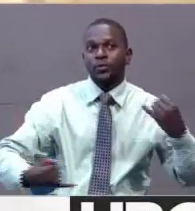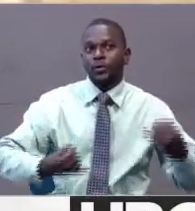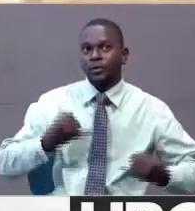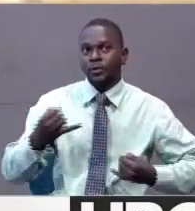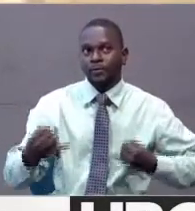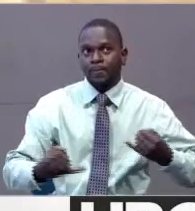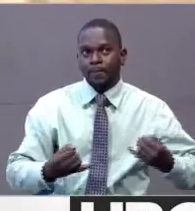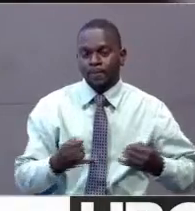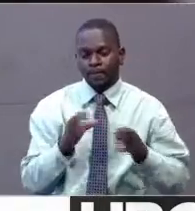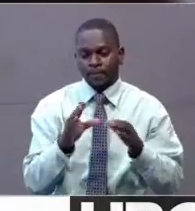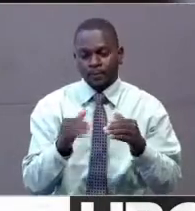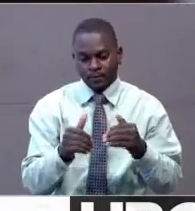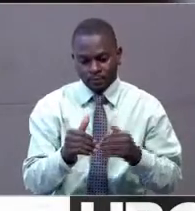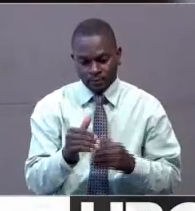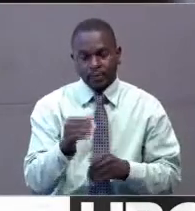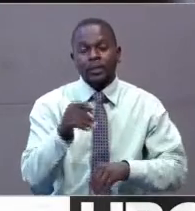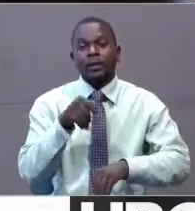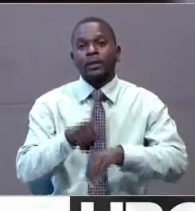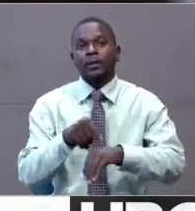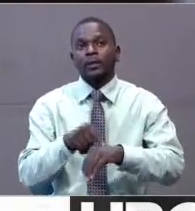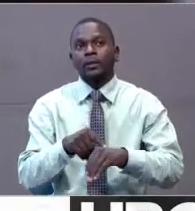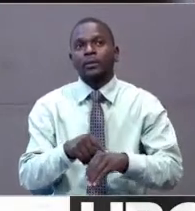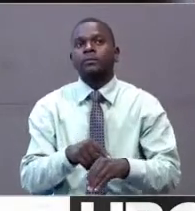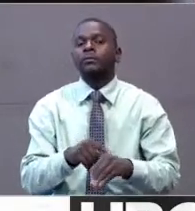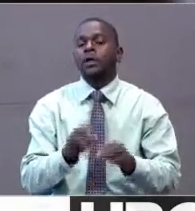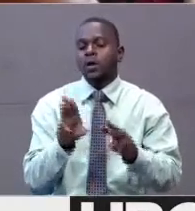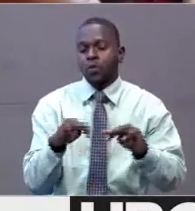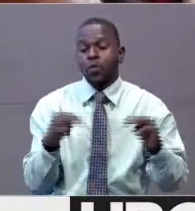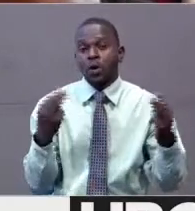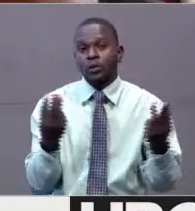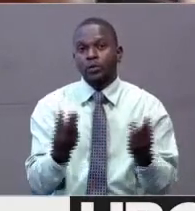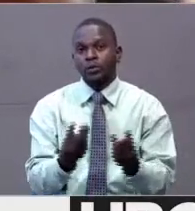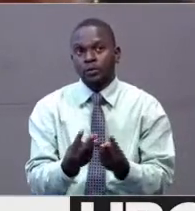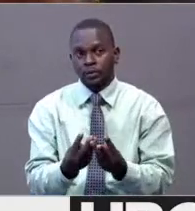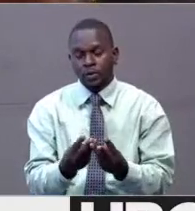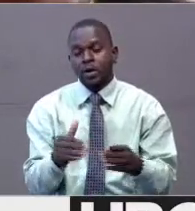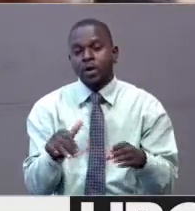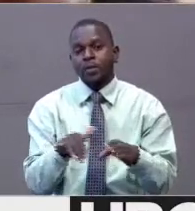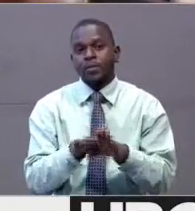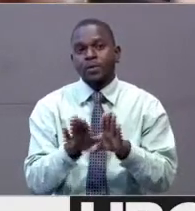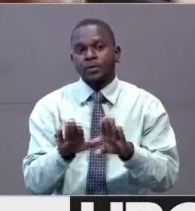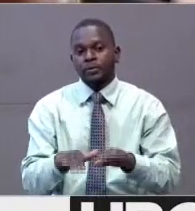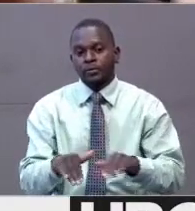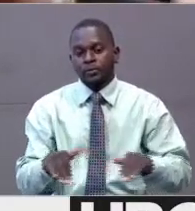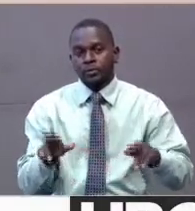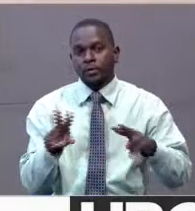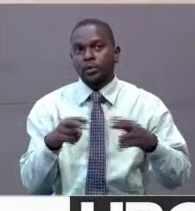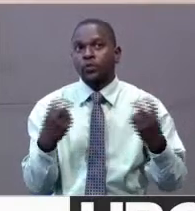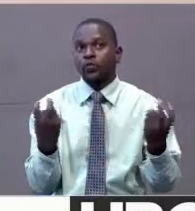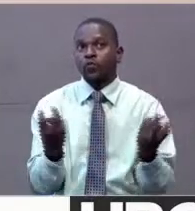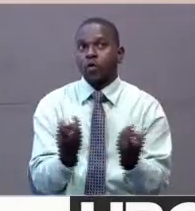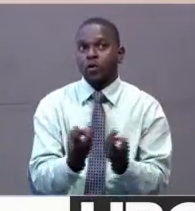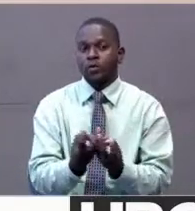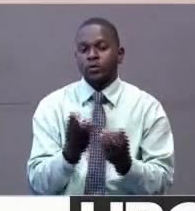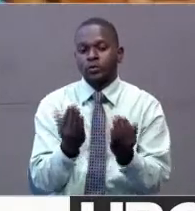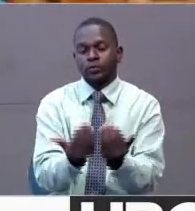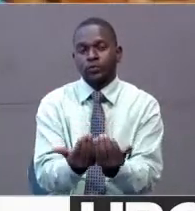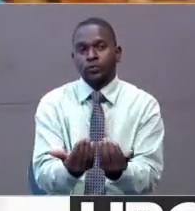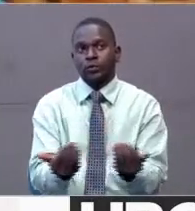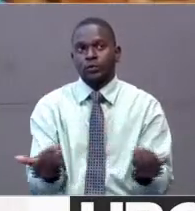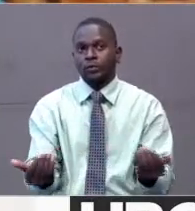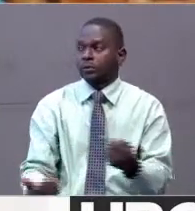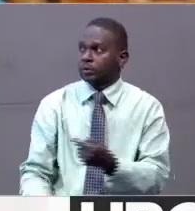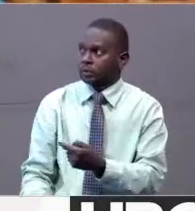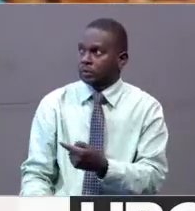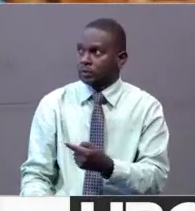This was emphasized during an orientation workshop for members of the Parliamentary Forum on Children.